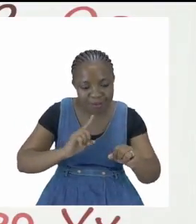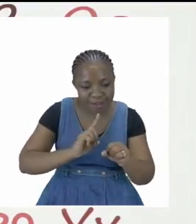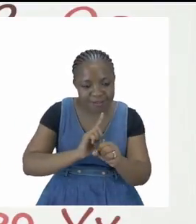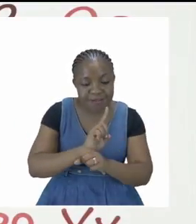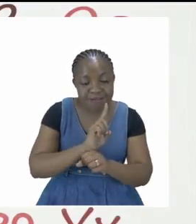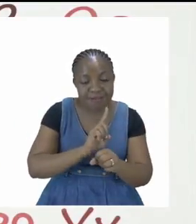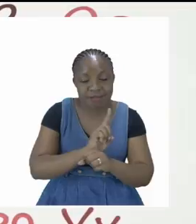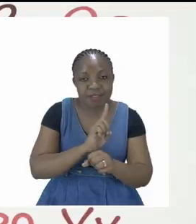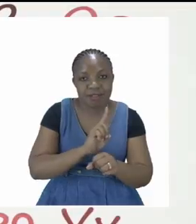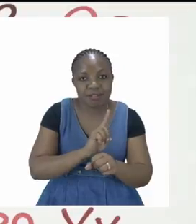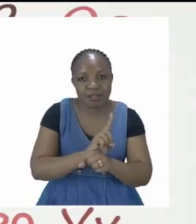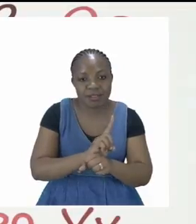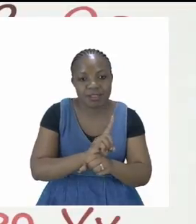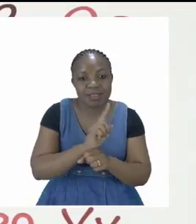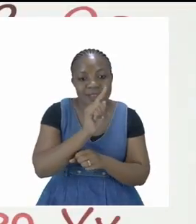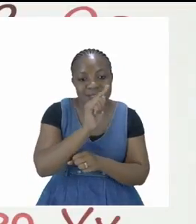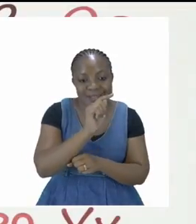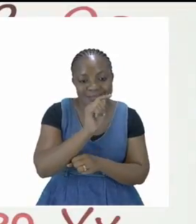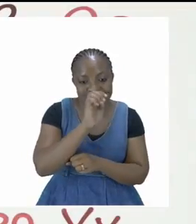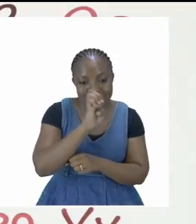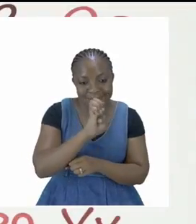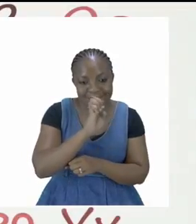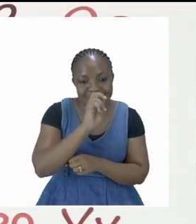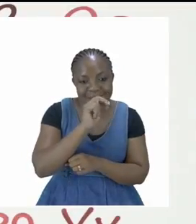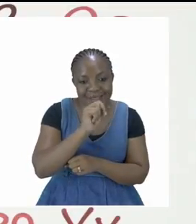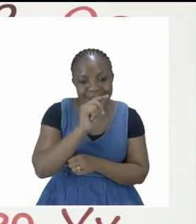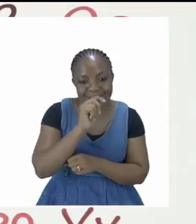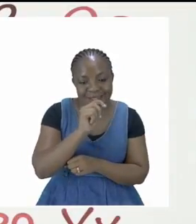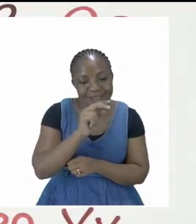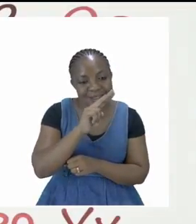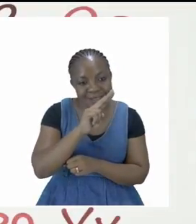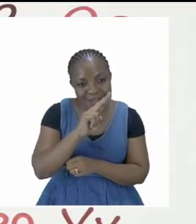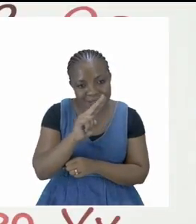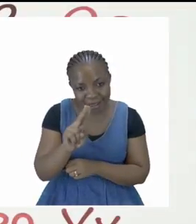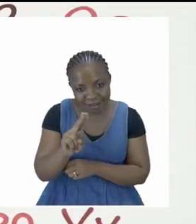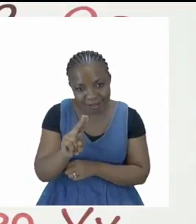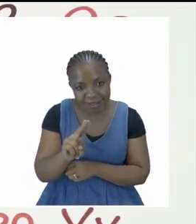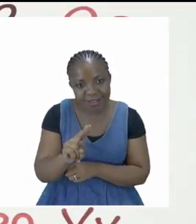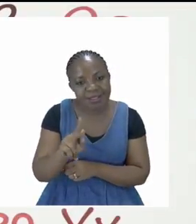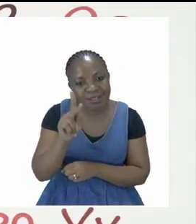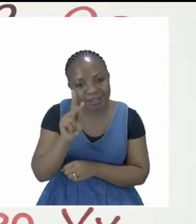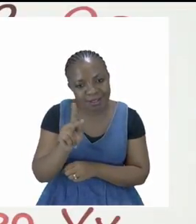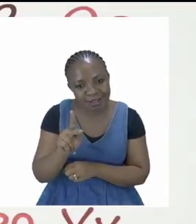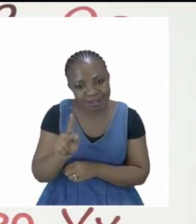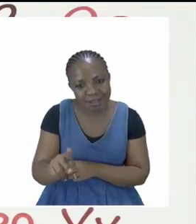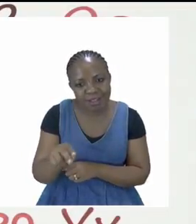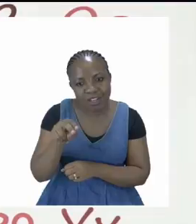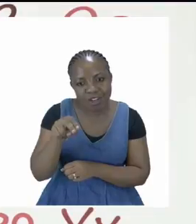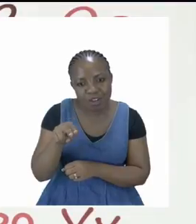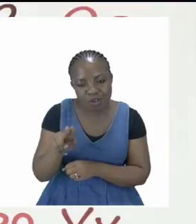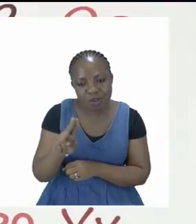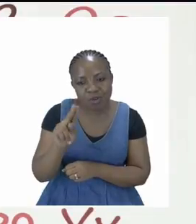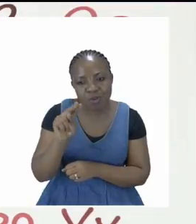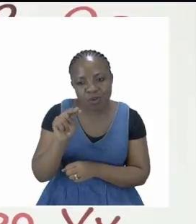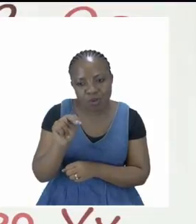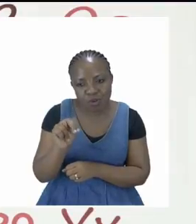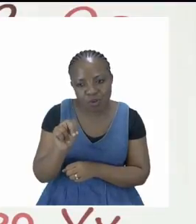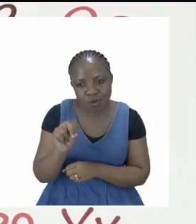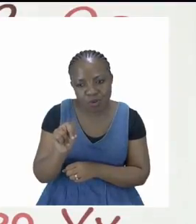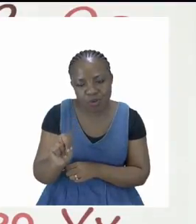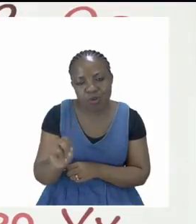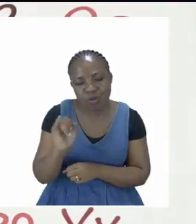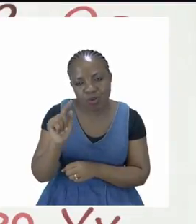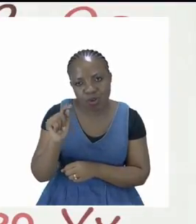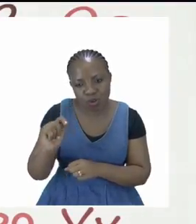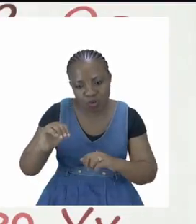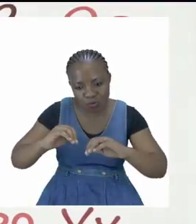by themselves and the units by themselves. Don't be afraid to ask for help